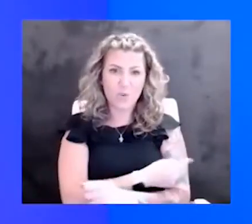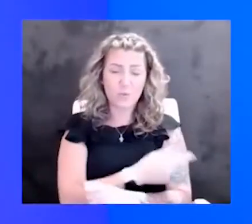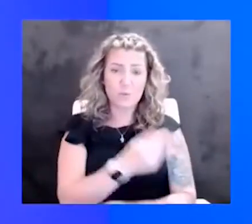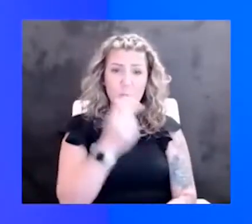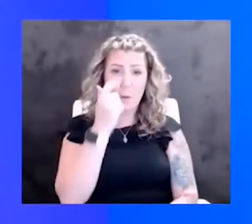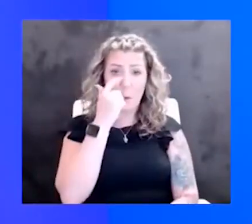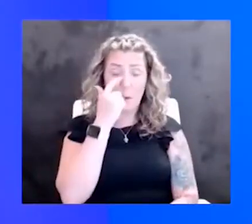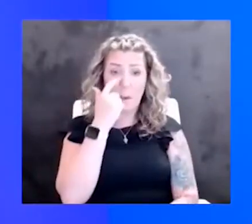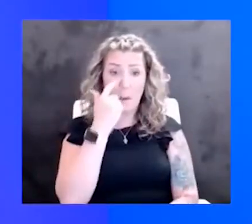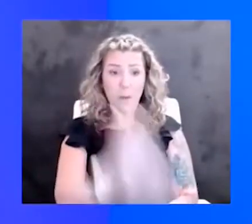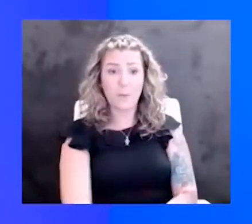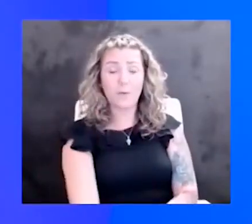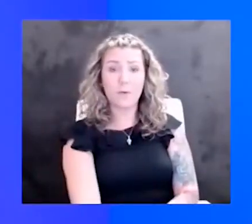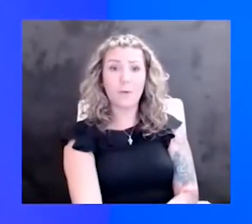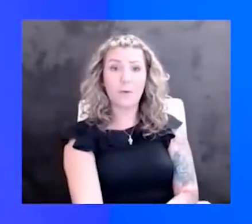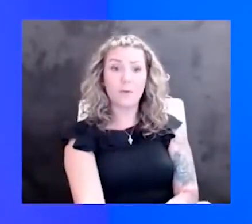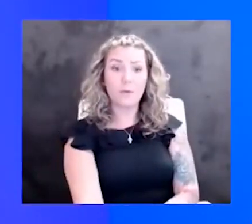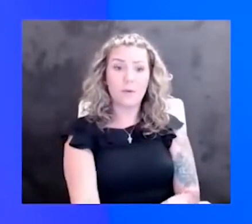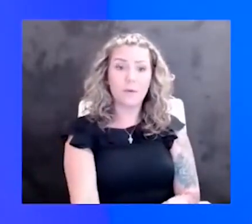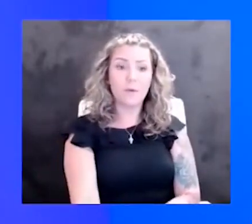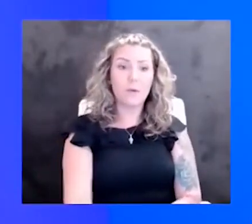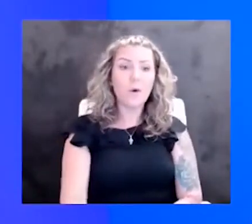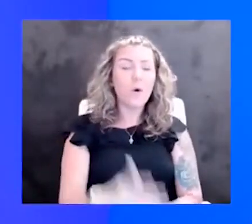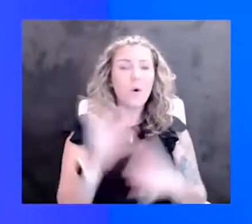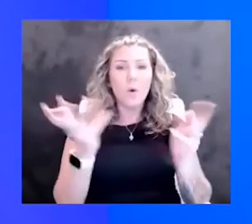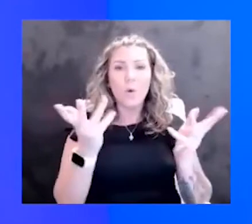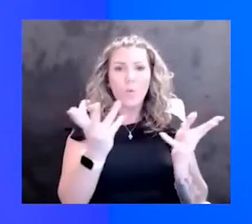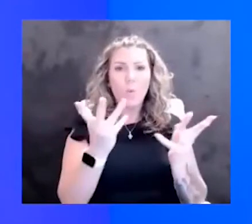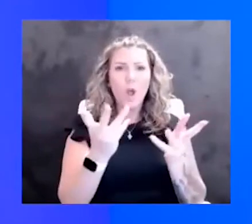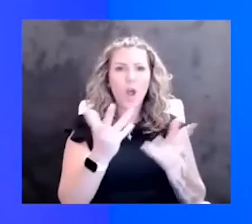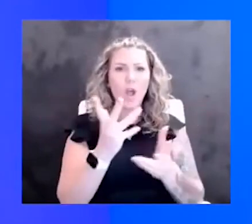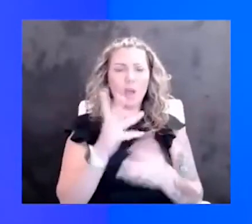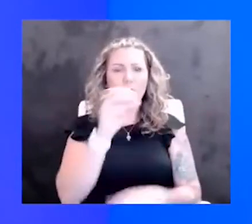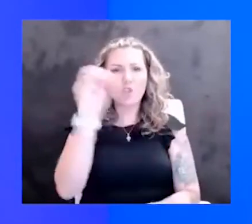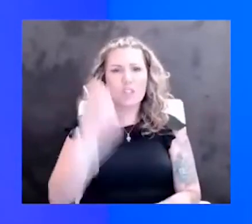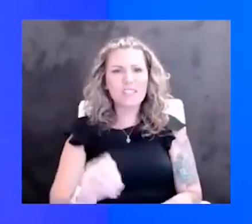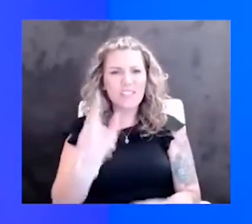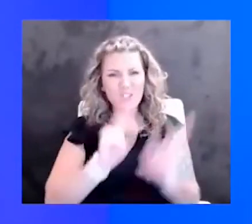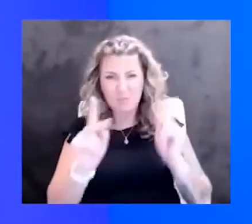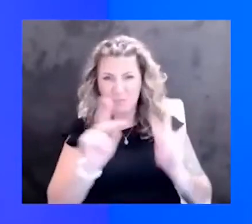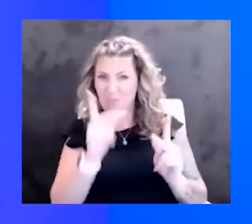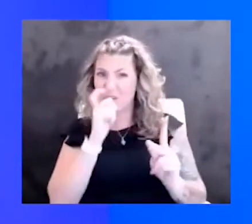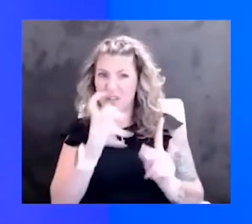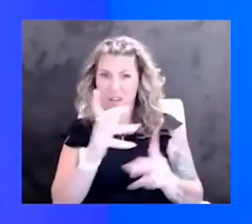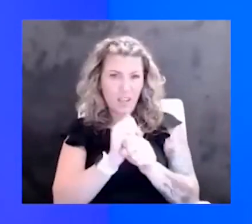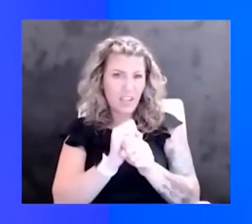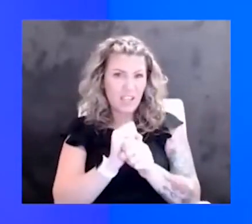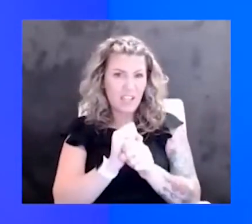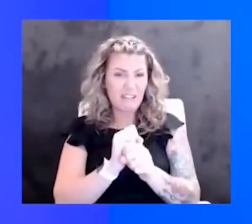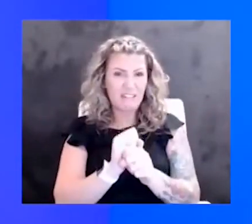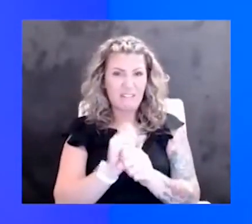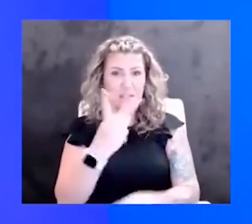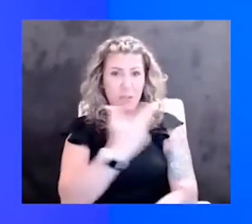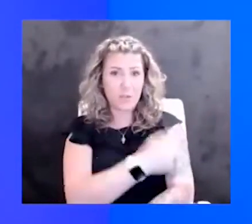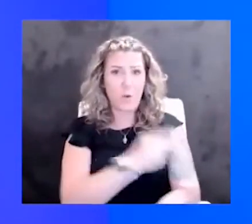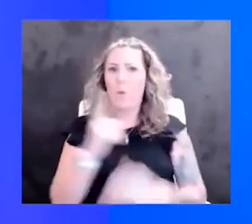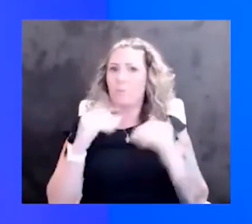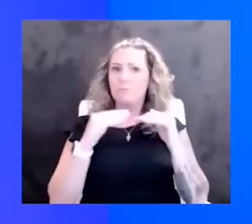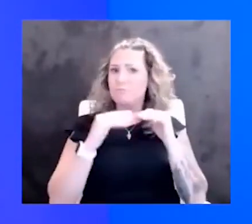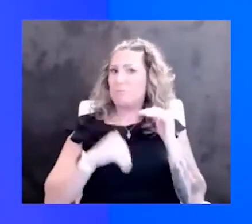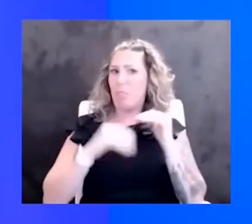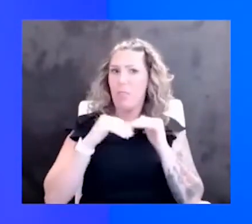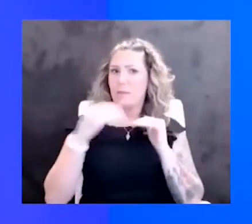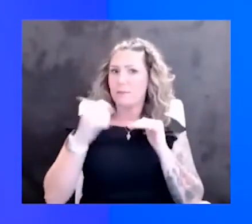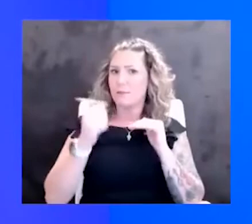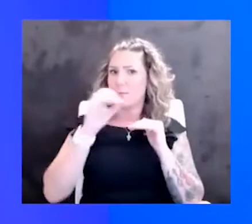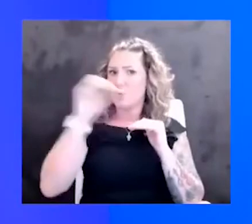What percentage of patients are failing to get their second dose? Oh, I got you. It's it's less than 10% that are not getting their second dose.